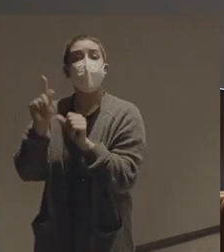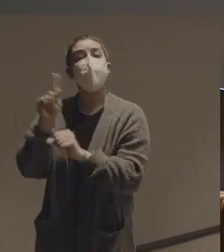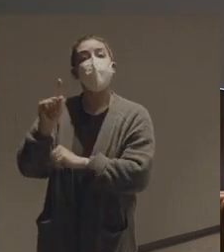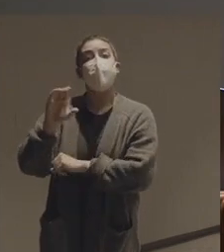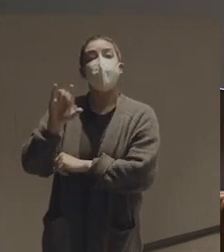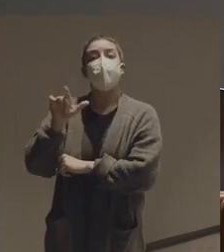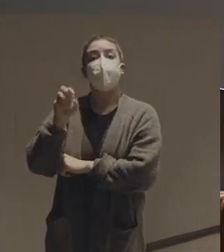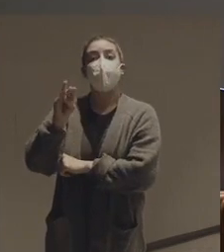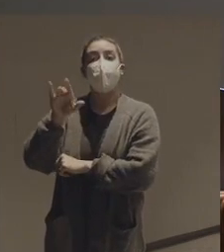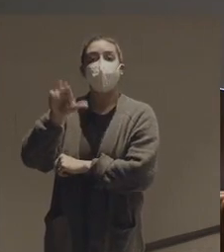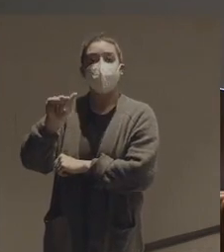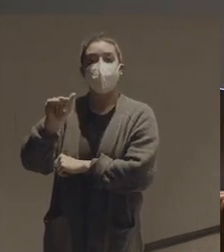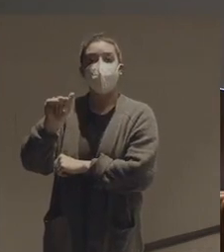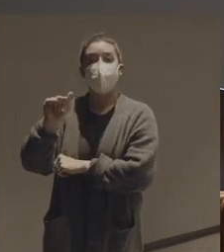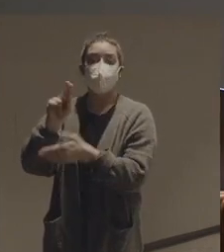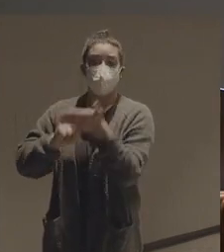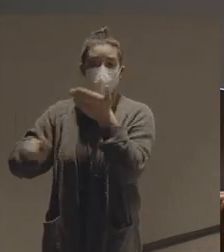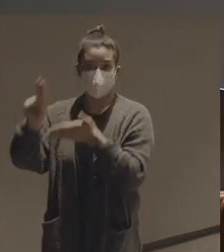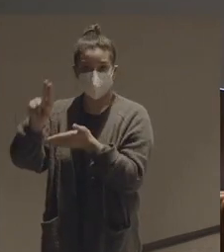art history.